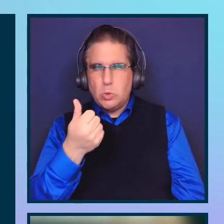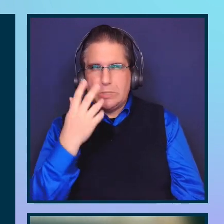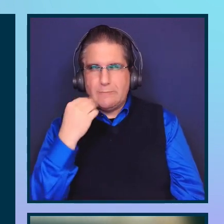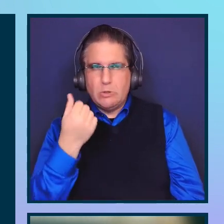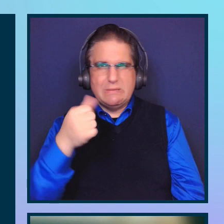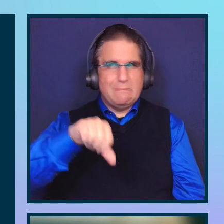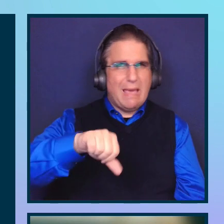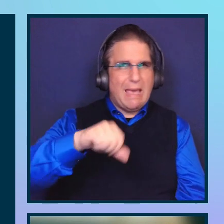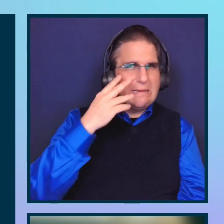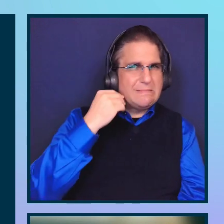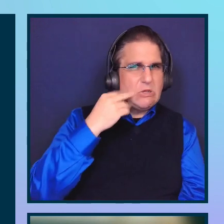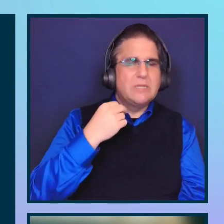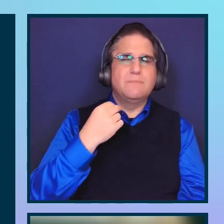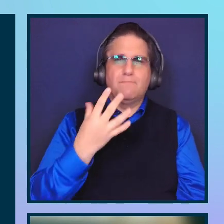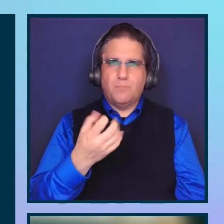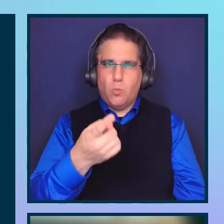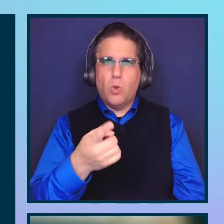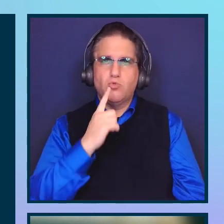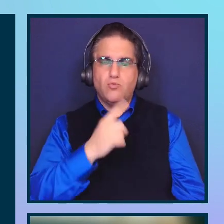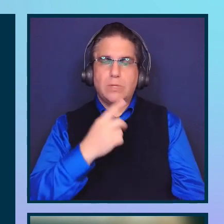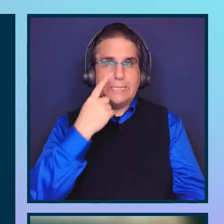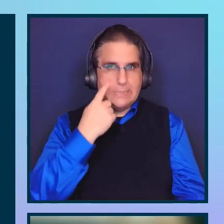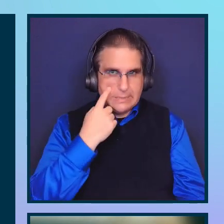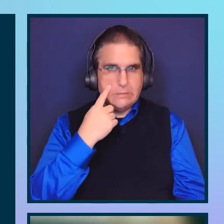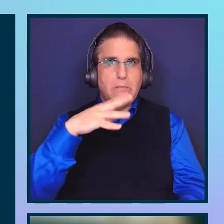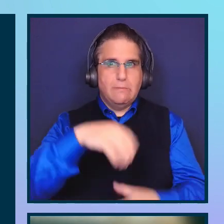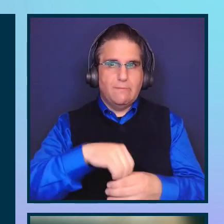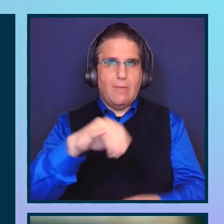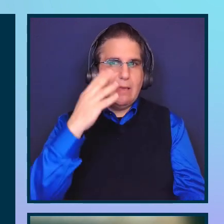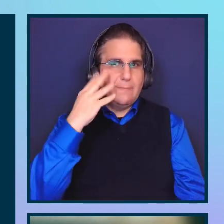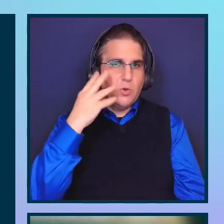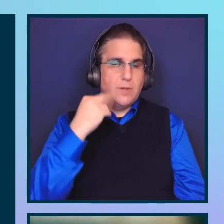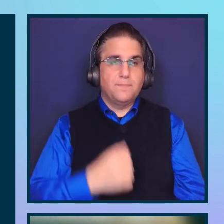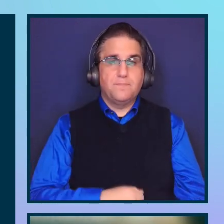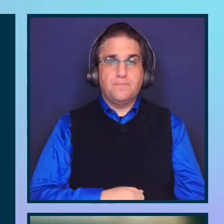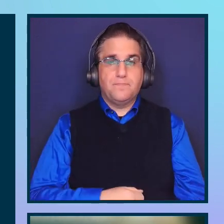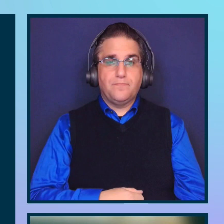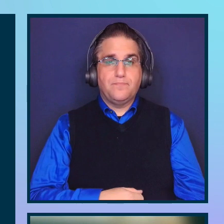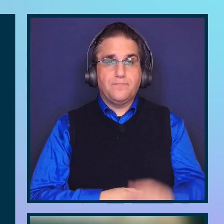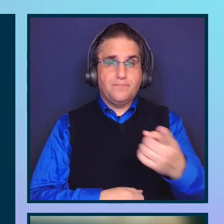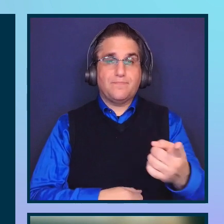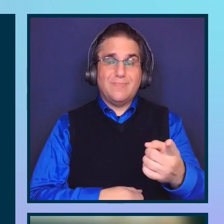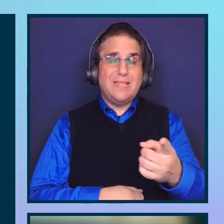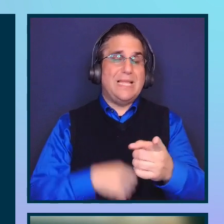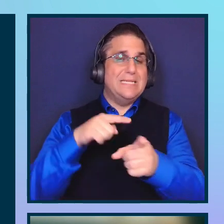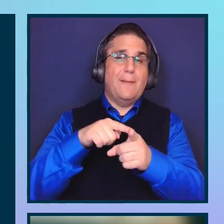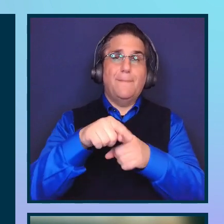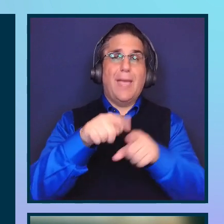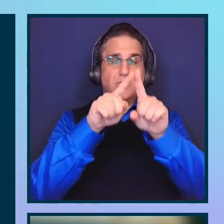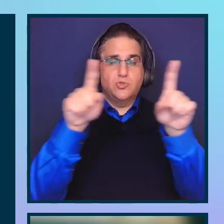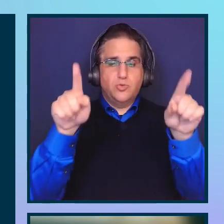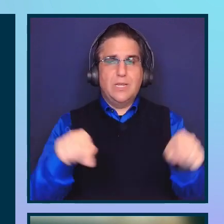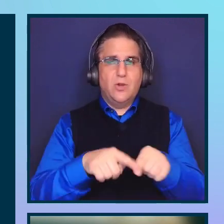actually experience it firsthand. So we're going to go through this screen. It is the main screen on the Plantiverse app that I